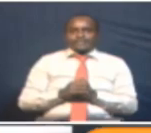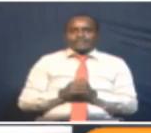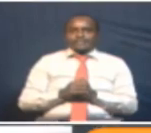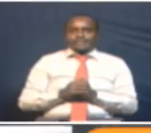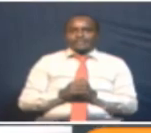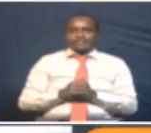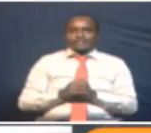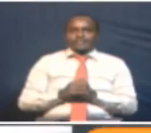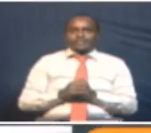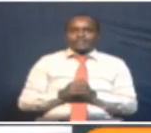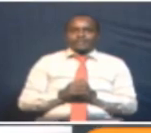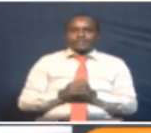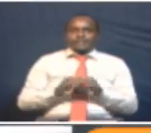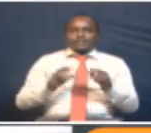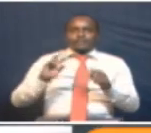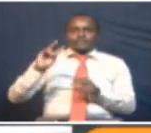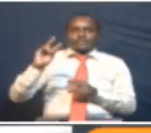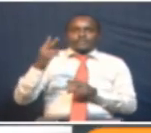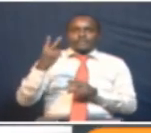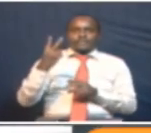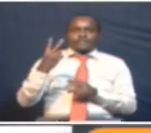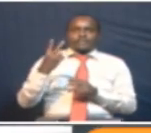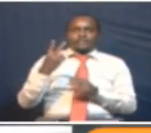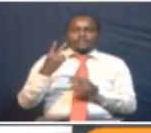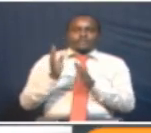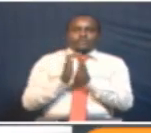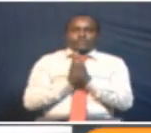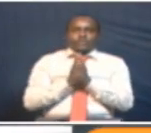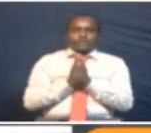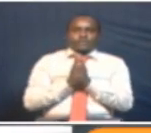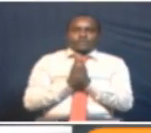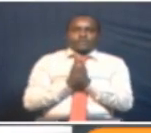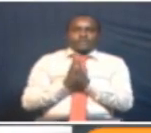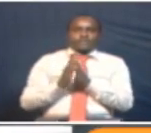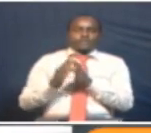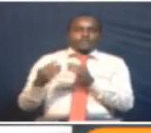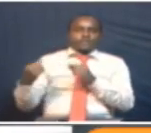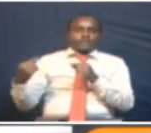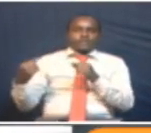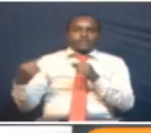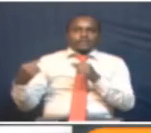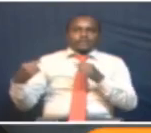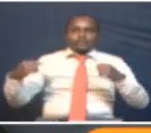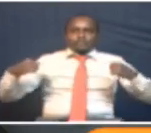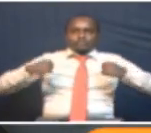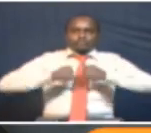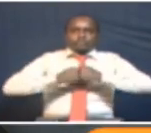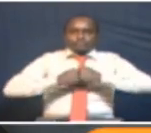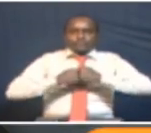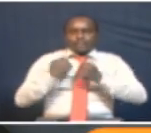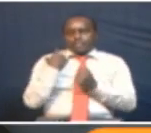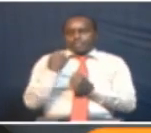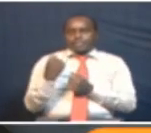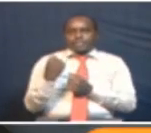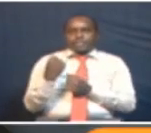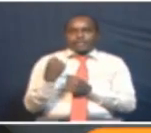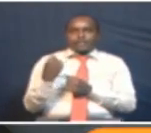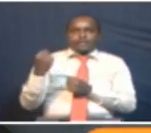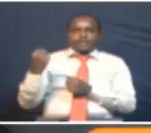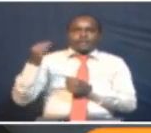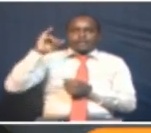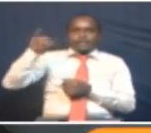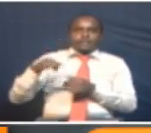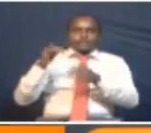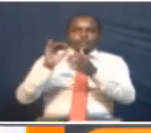Let's move quickly to our second and last story, which is the near all-out war that we've seen in recent days in